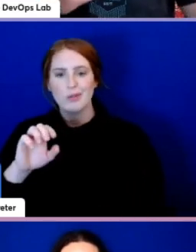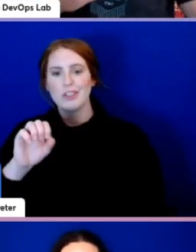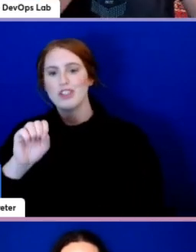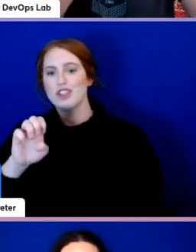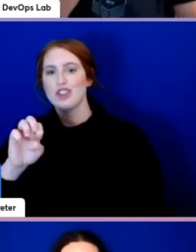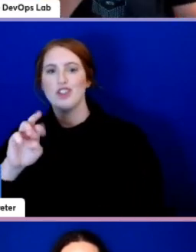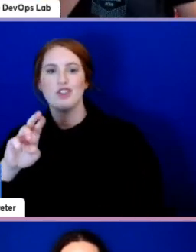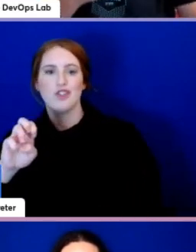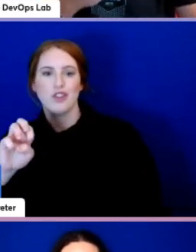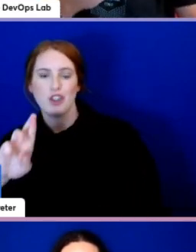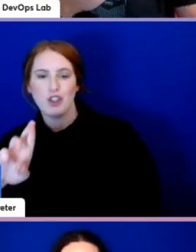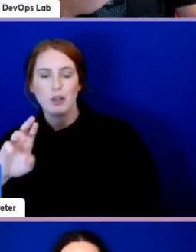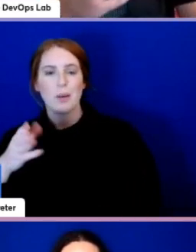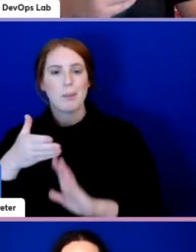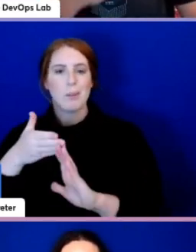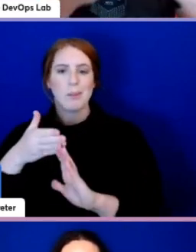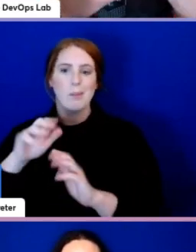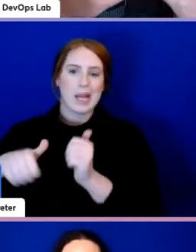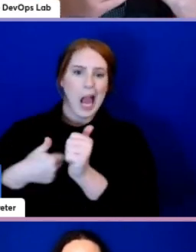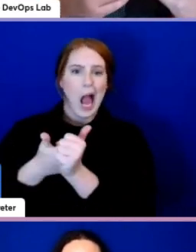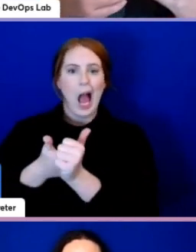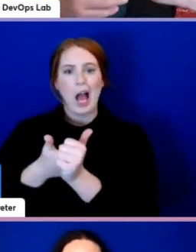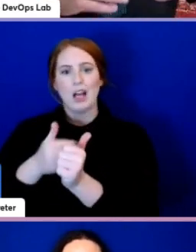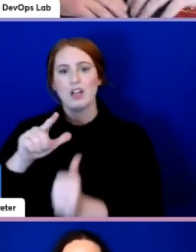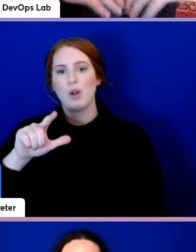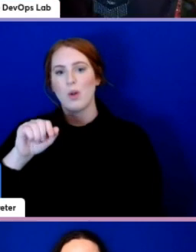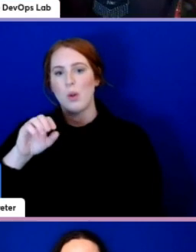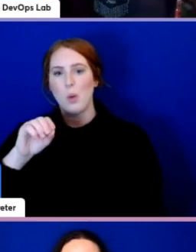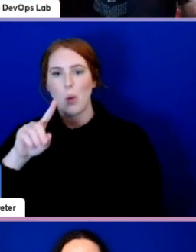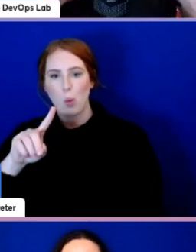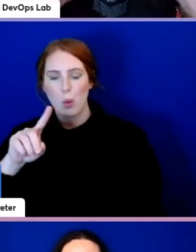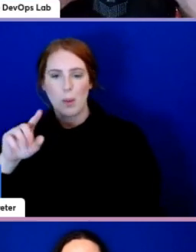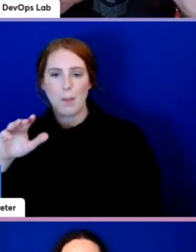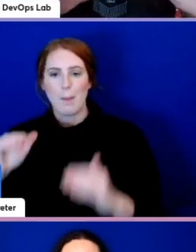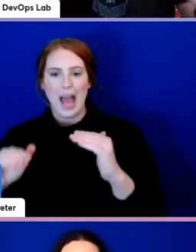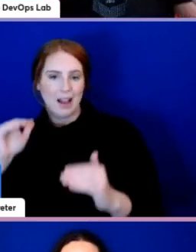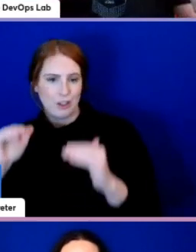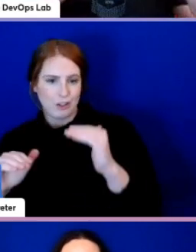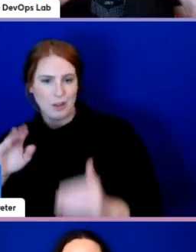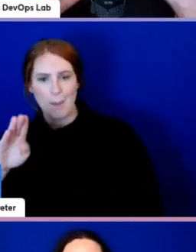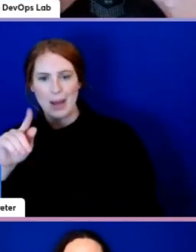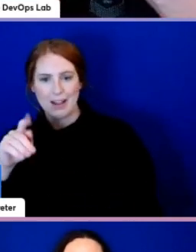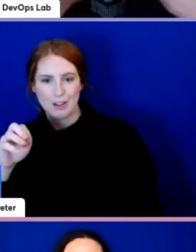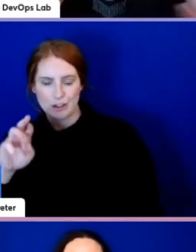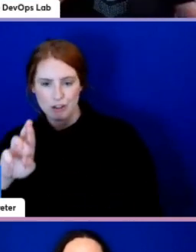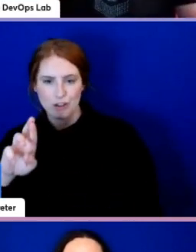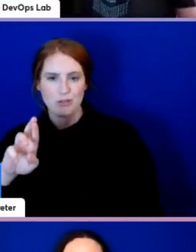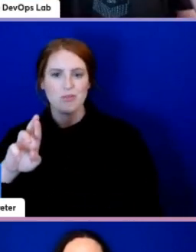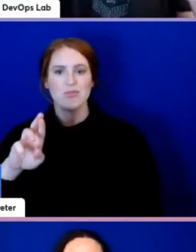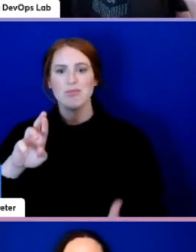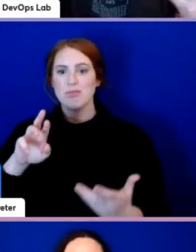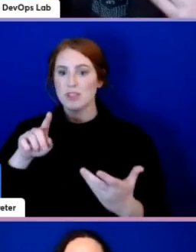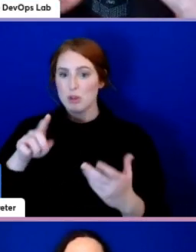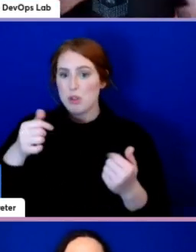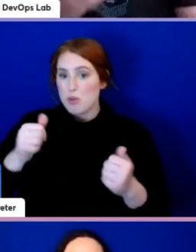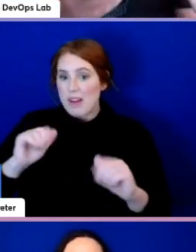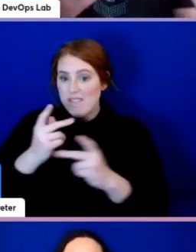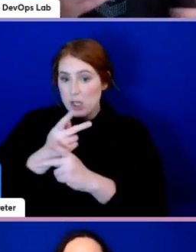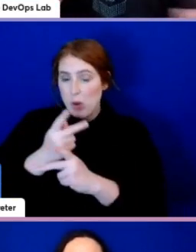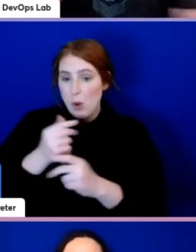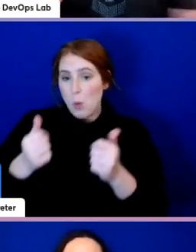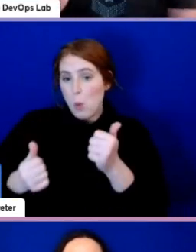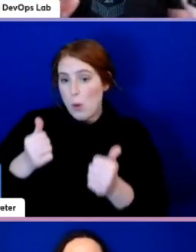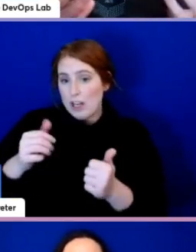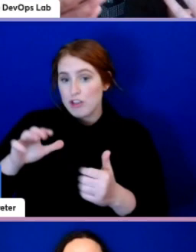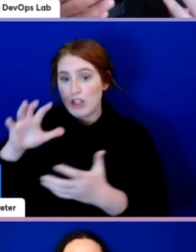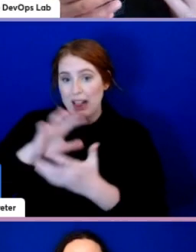now you have an EC2, or you have a GCP, or you ask in your module or your pattern, which cloud would your client